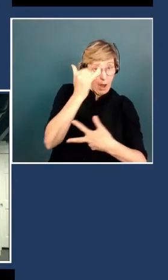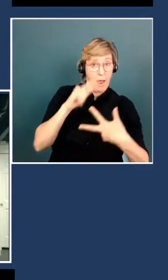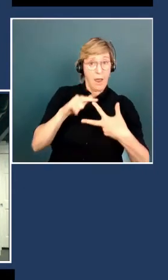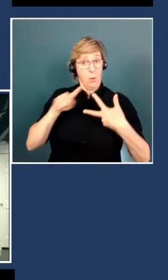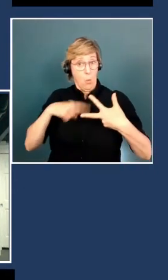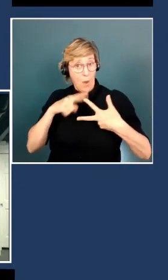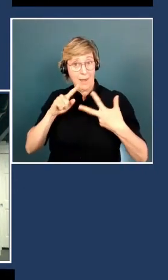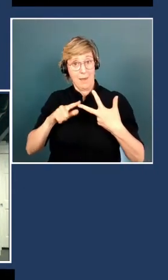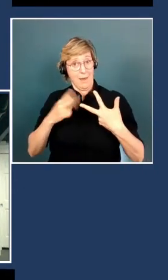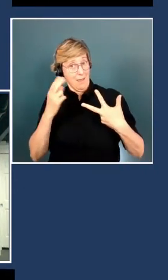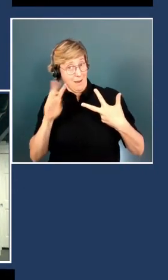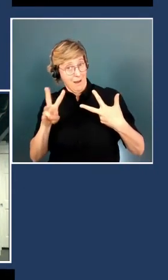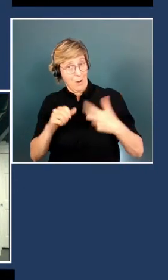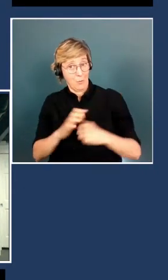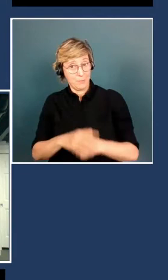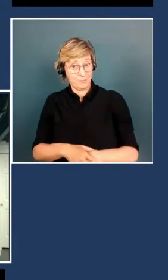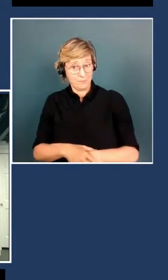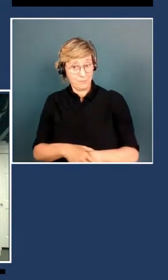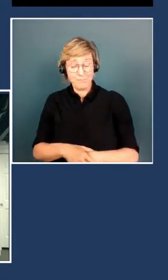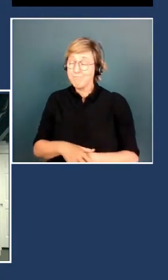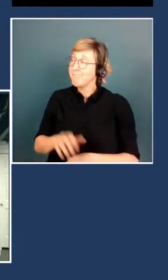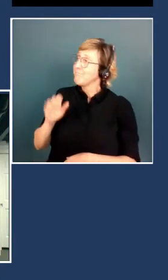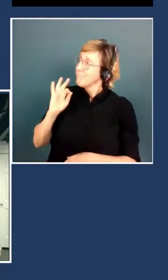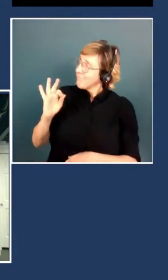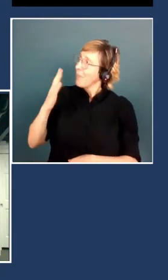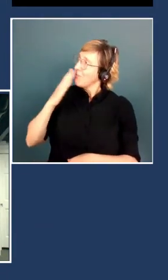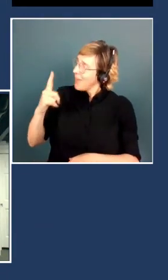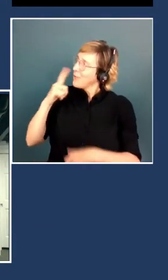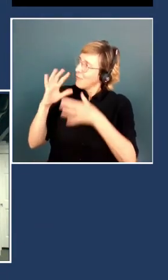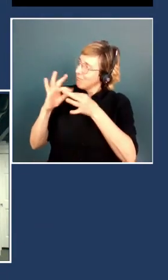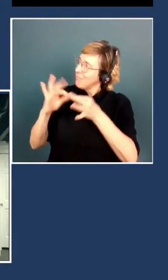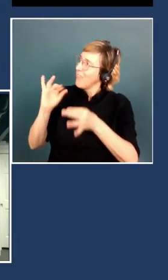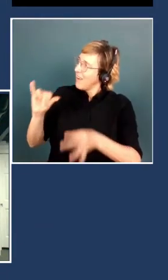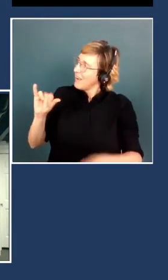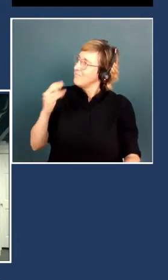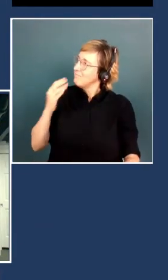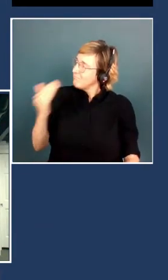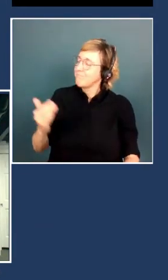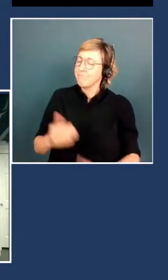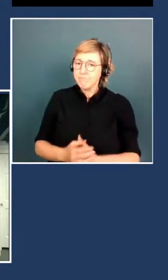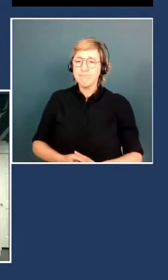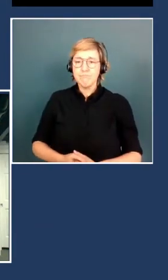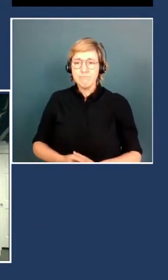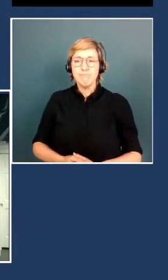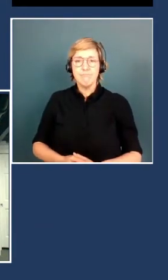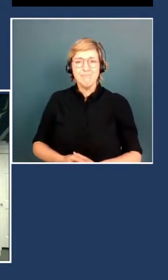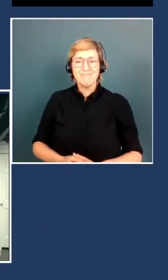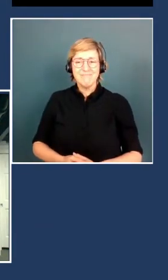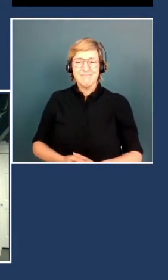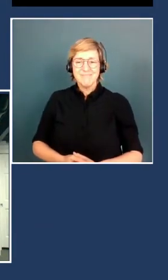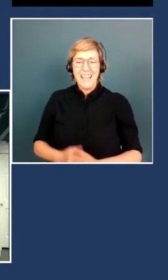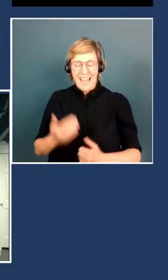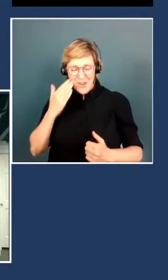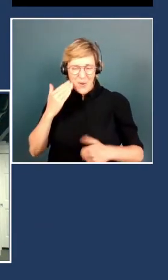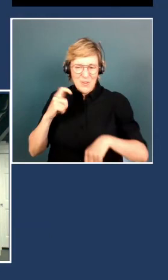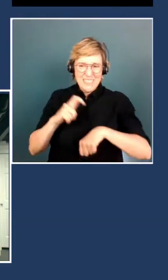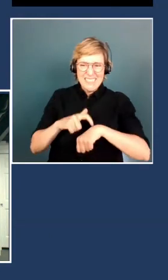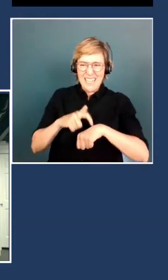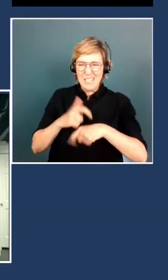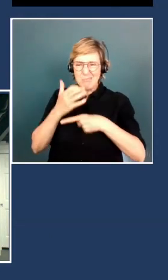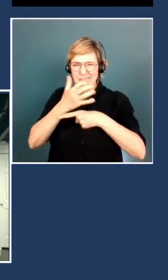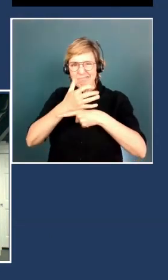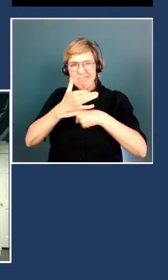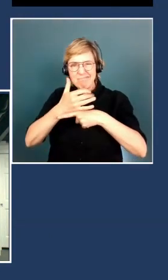Yes, thank you for covering that, Richard. And I just want to say we are a little short on time to be able to cover